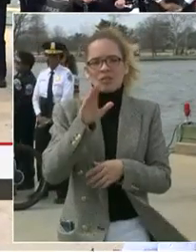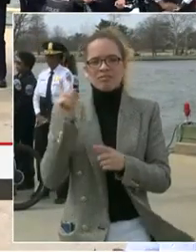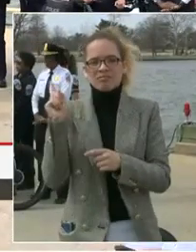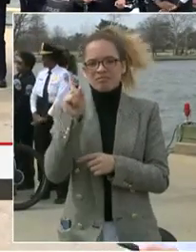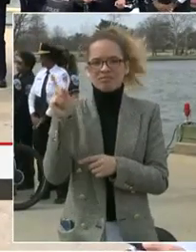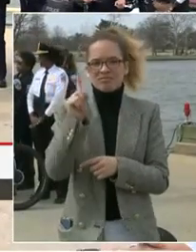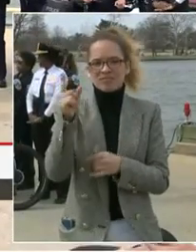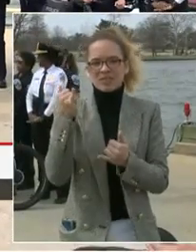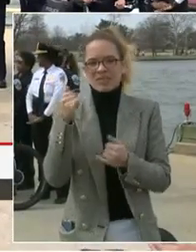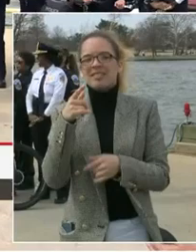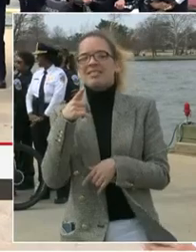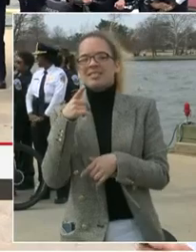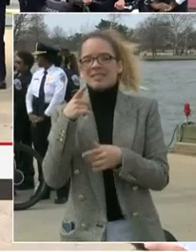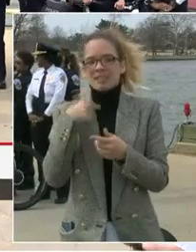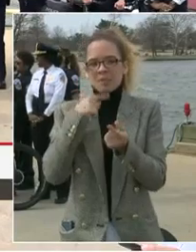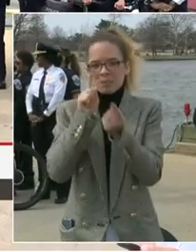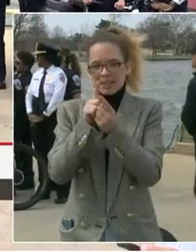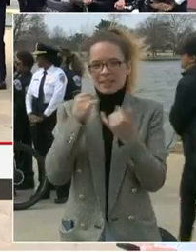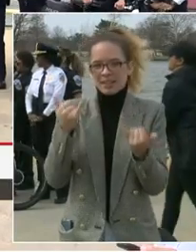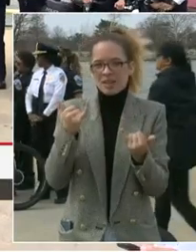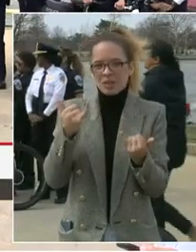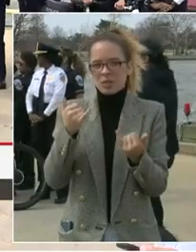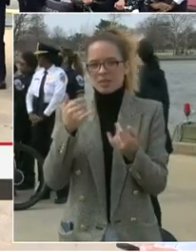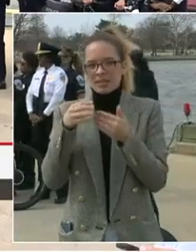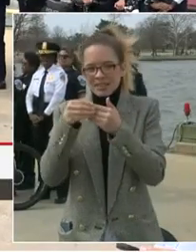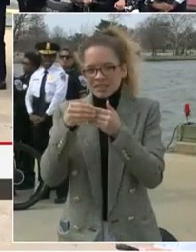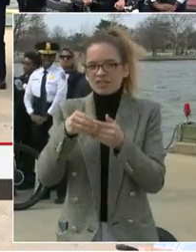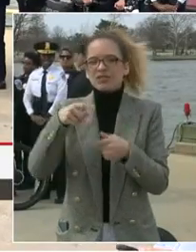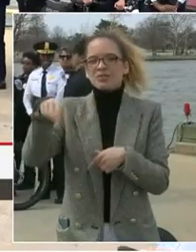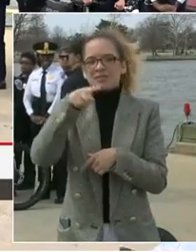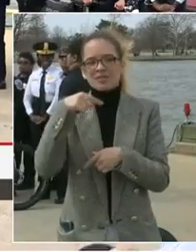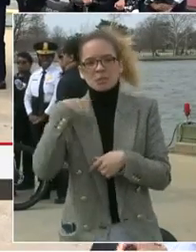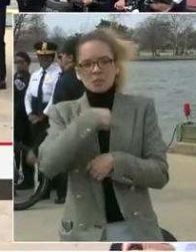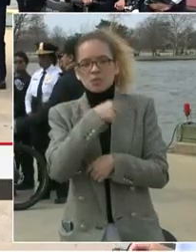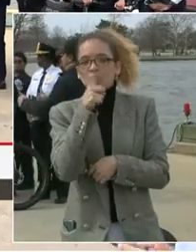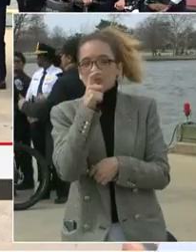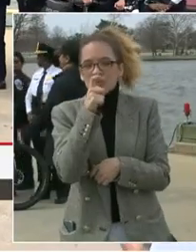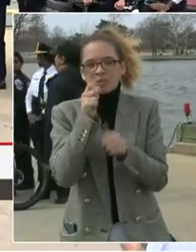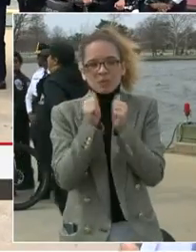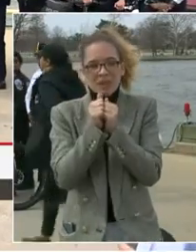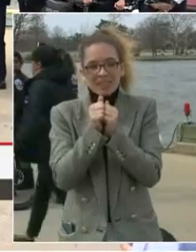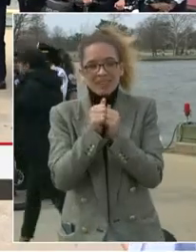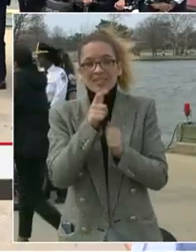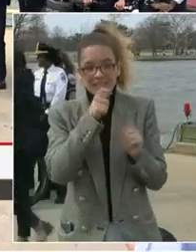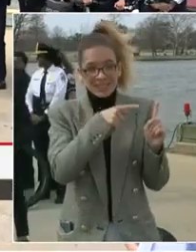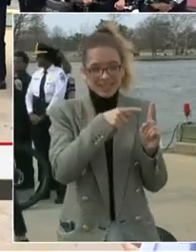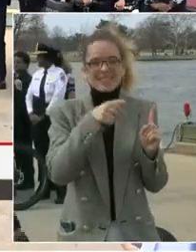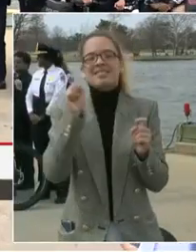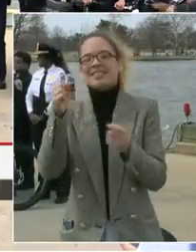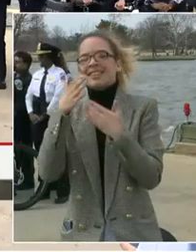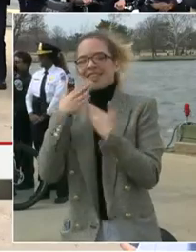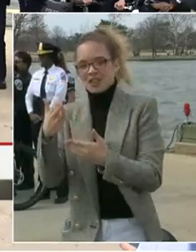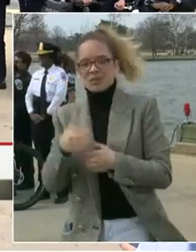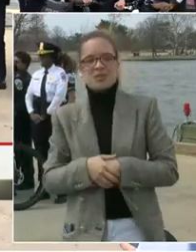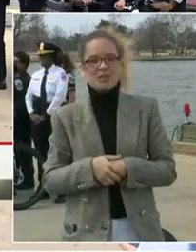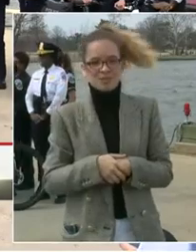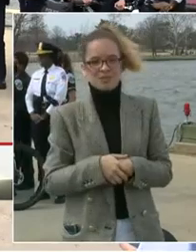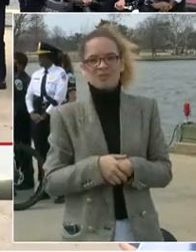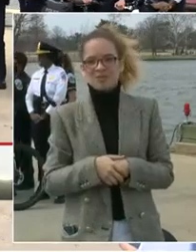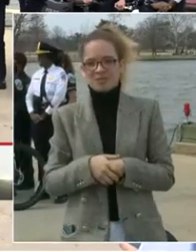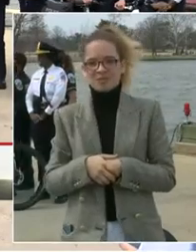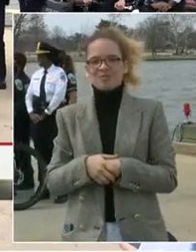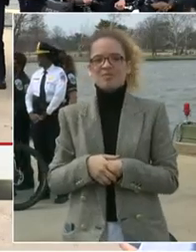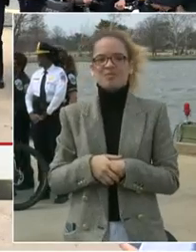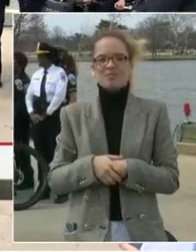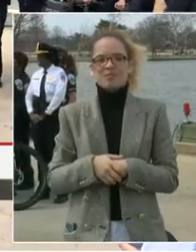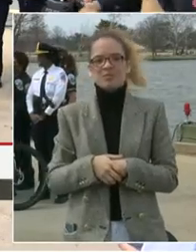we're meeting. And I think we're meeting here, right? Jackie? Okay, thank you. Folks want to take a